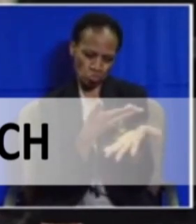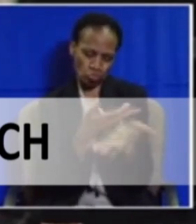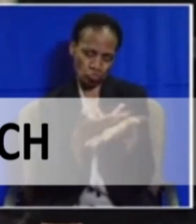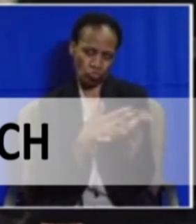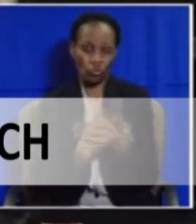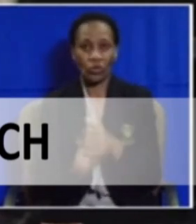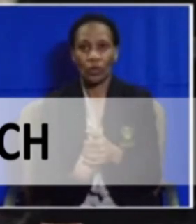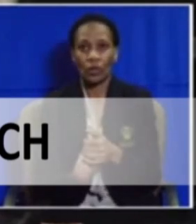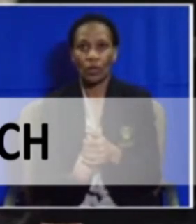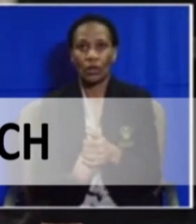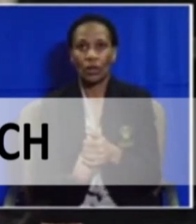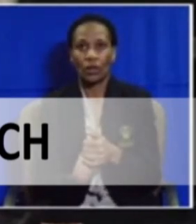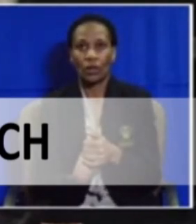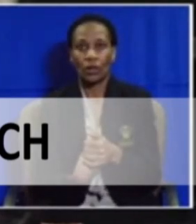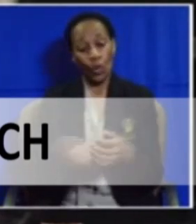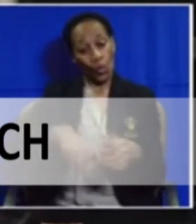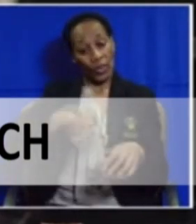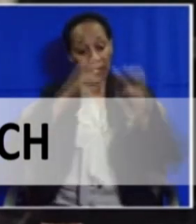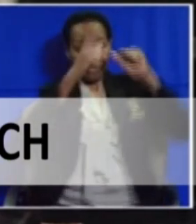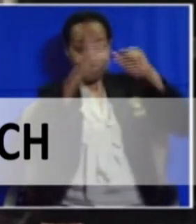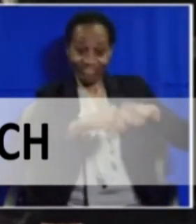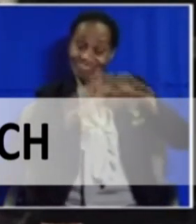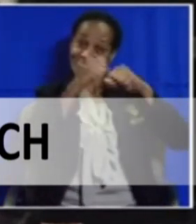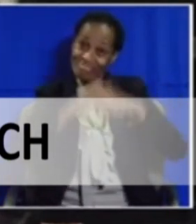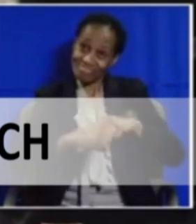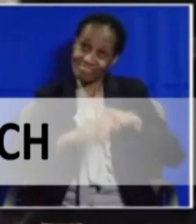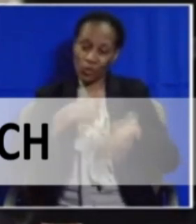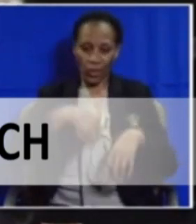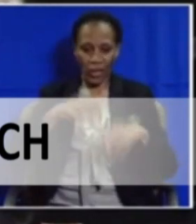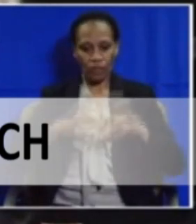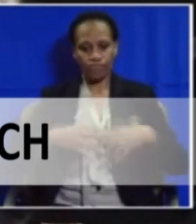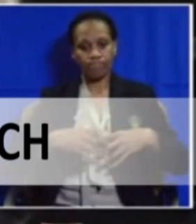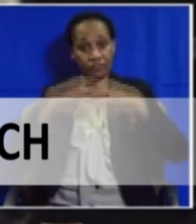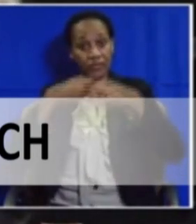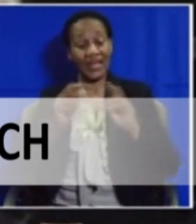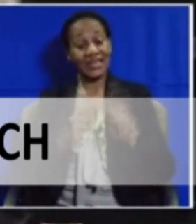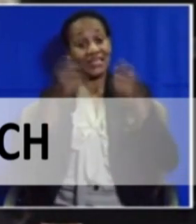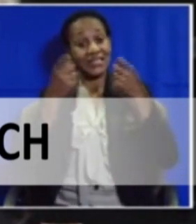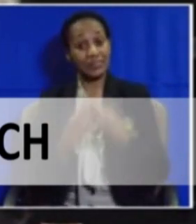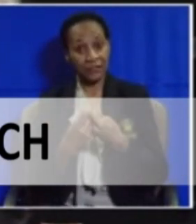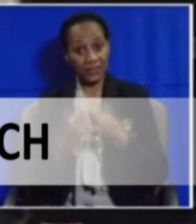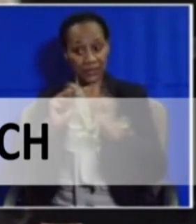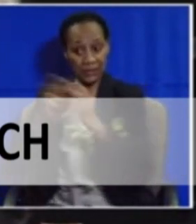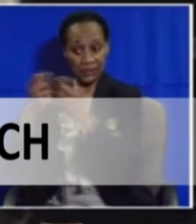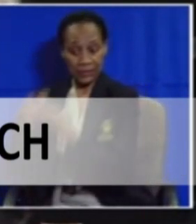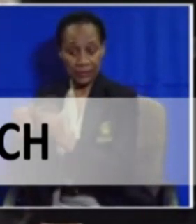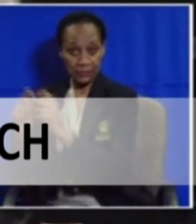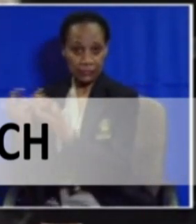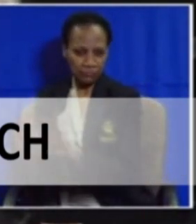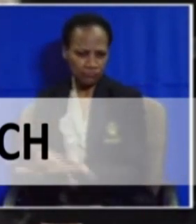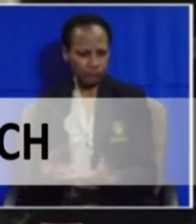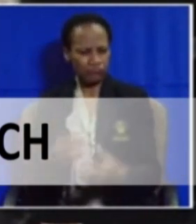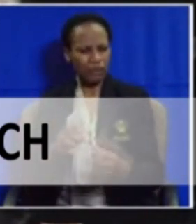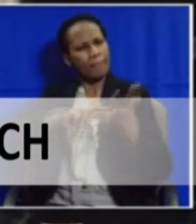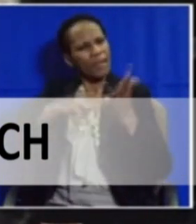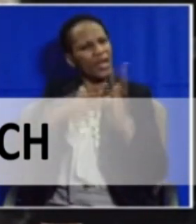We are in agreement. We've set up teams. The intention